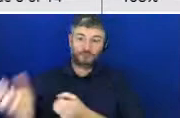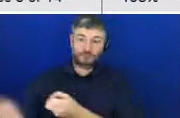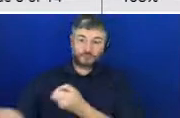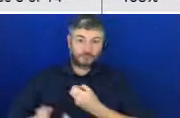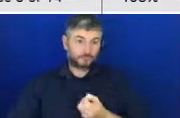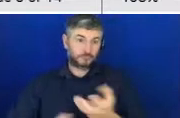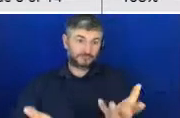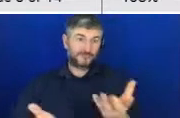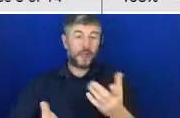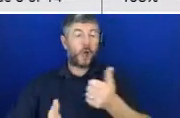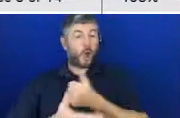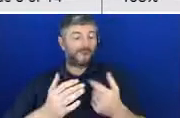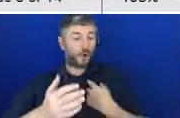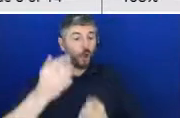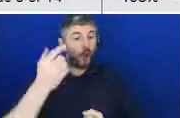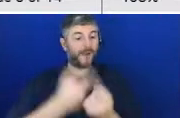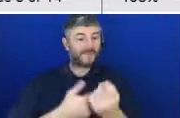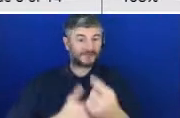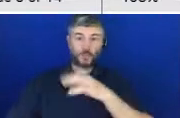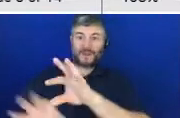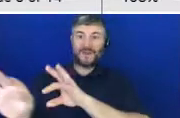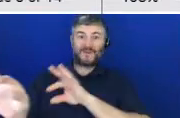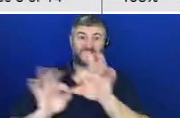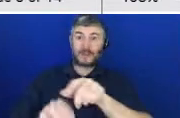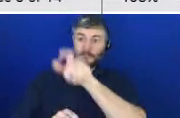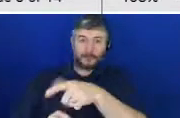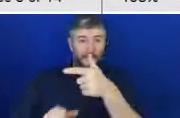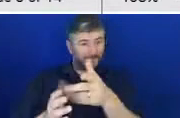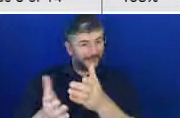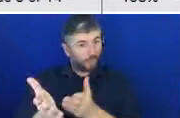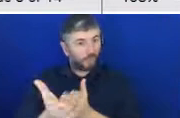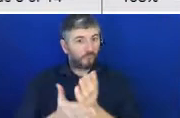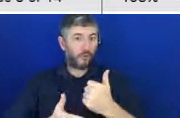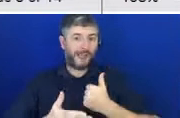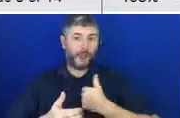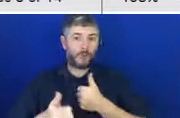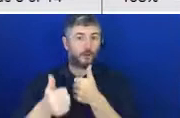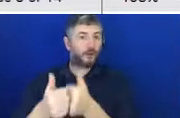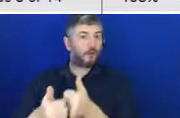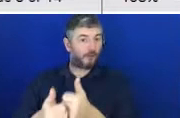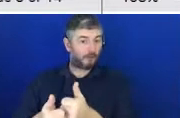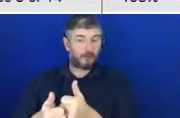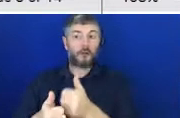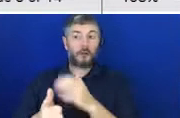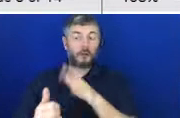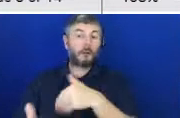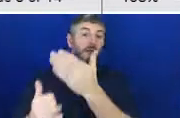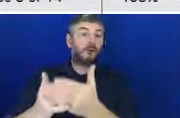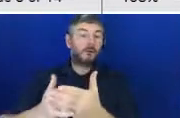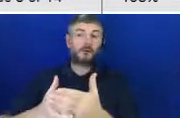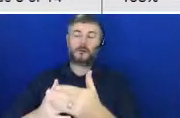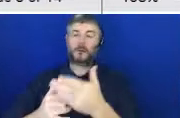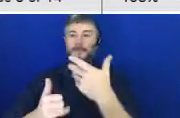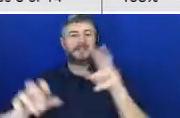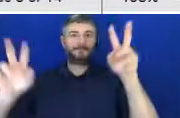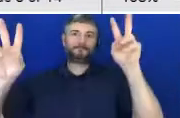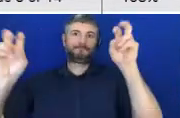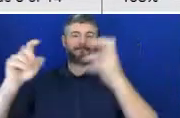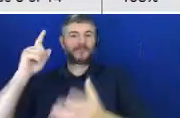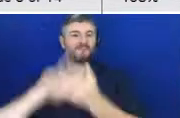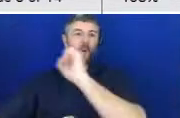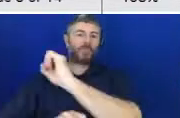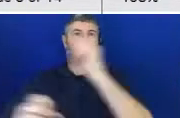through our events, what we do is we invite people who have gone through our programmes and have found a light at the end of the tunnel,